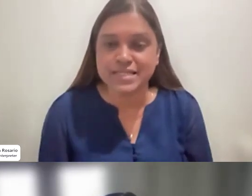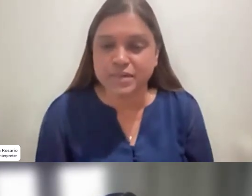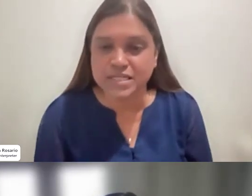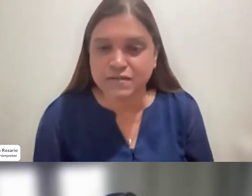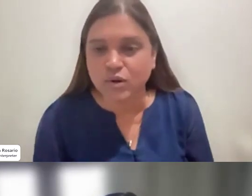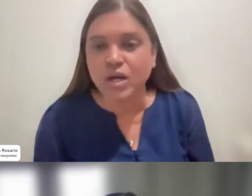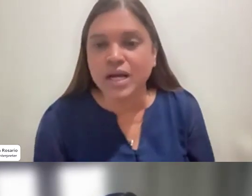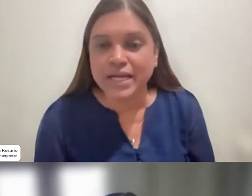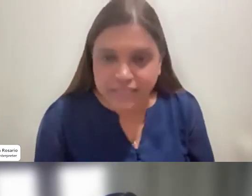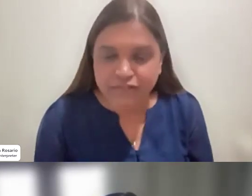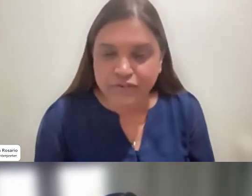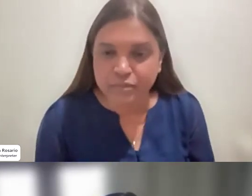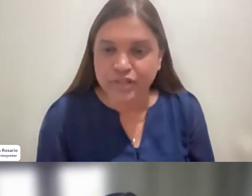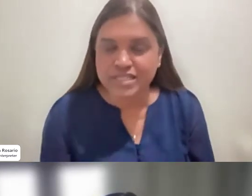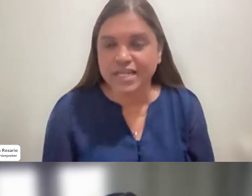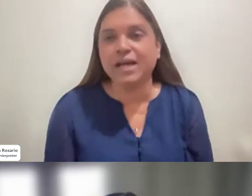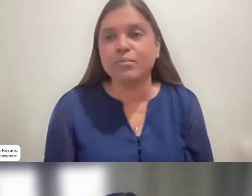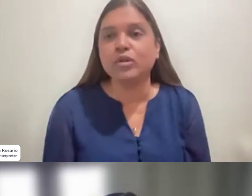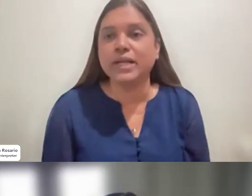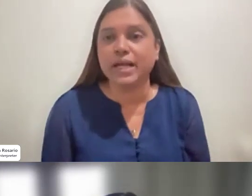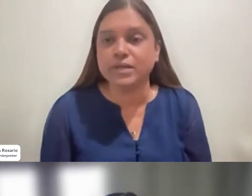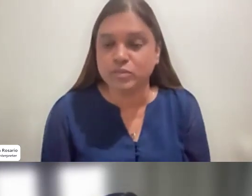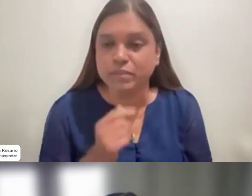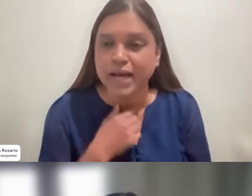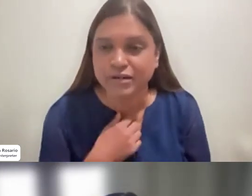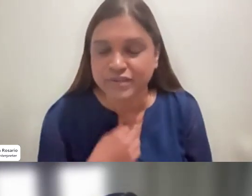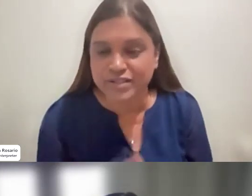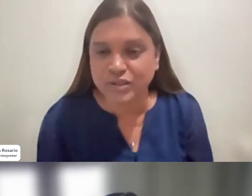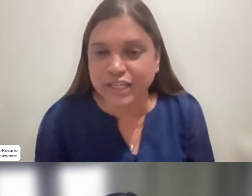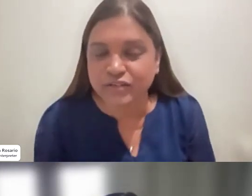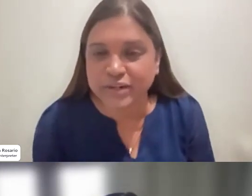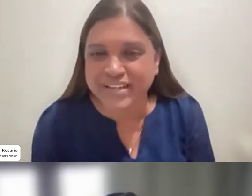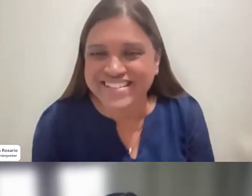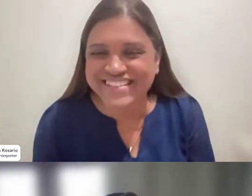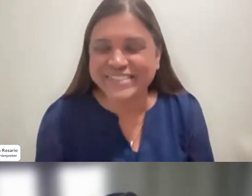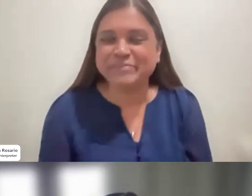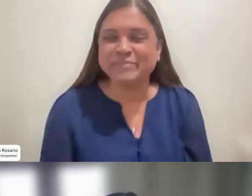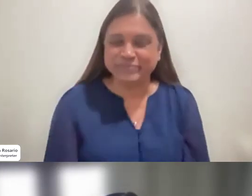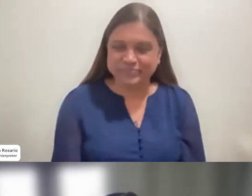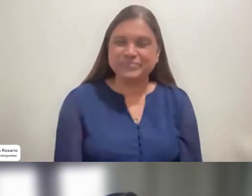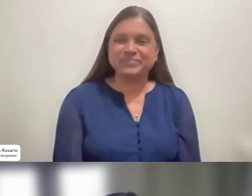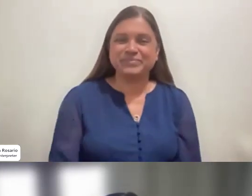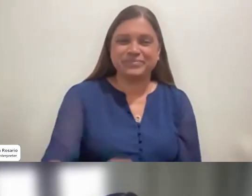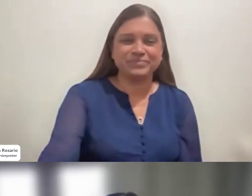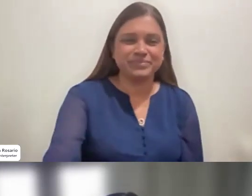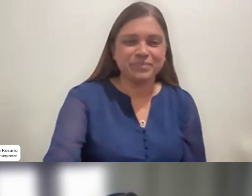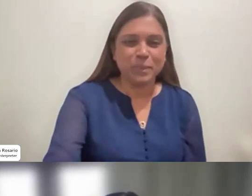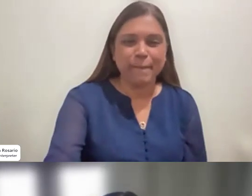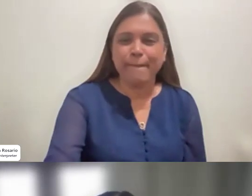the accessibility for deaf community. I'm more than happy to be part of it. So thank you very much.